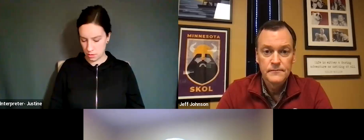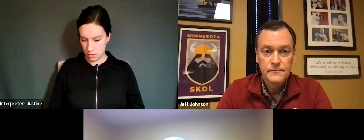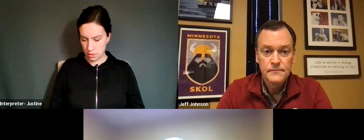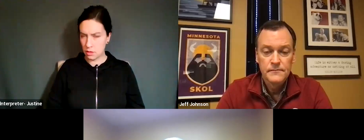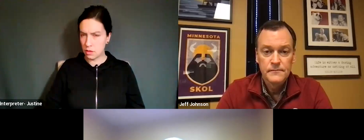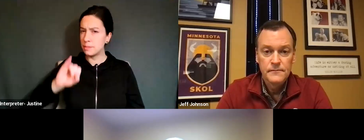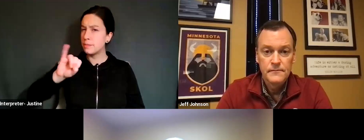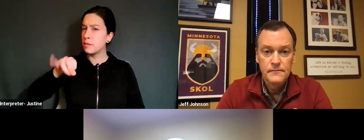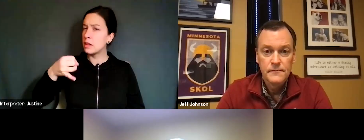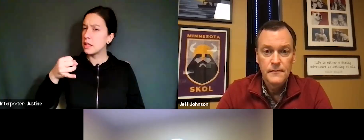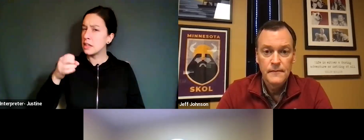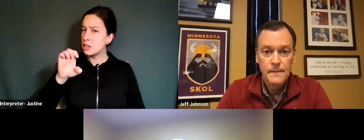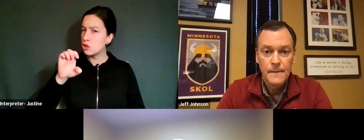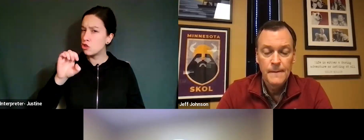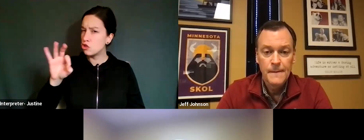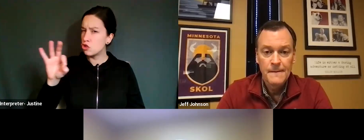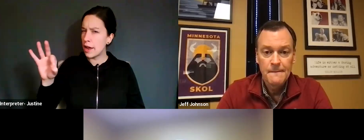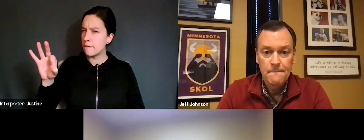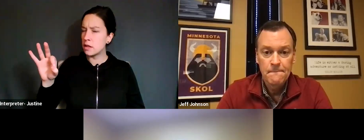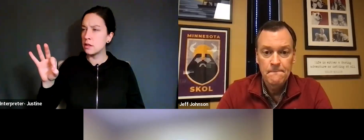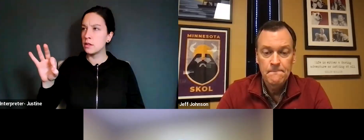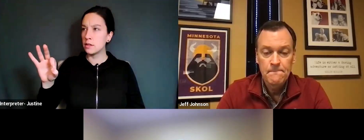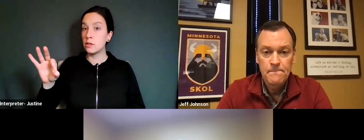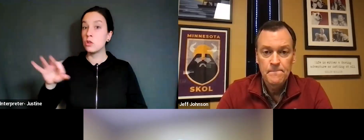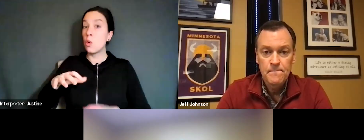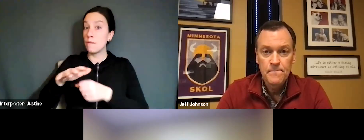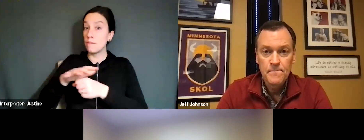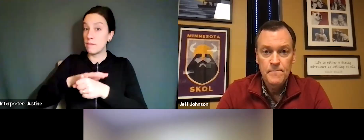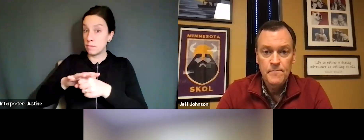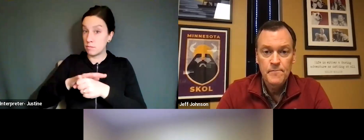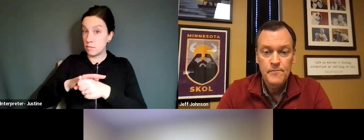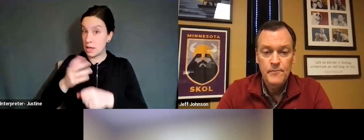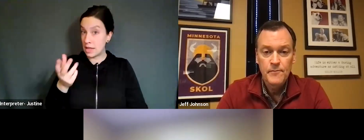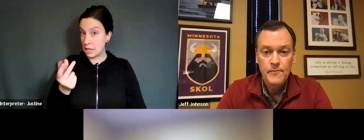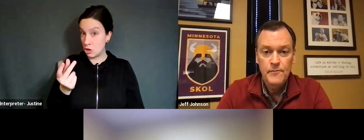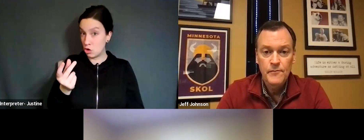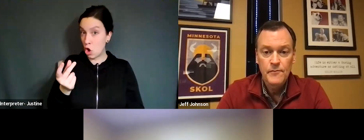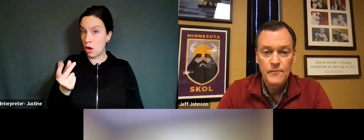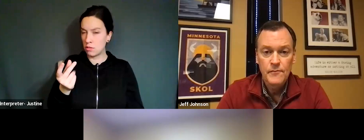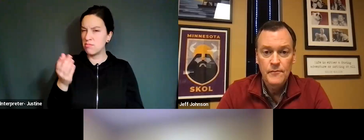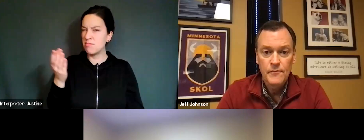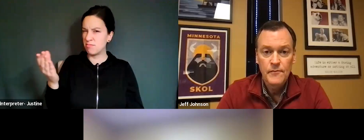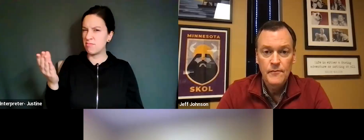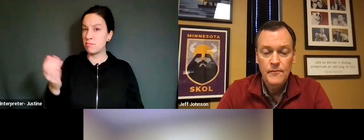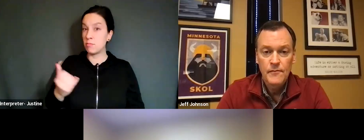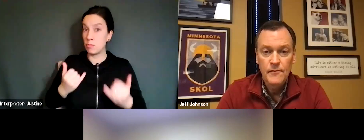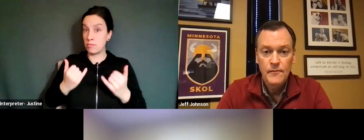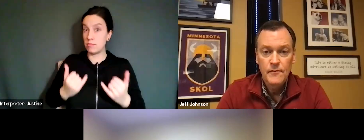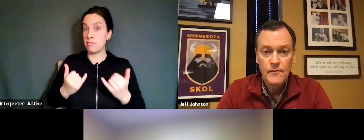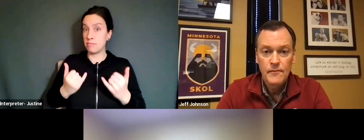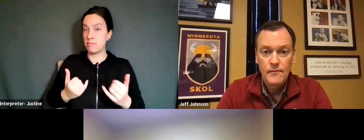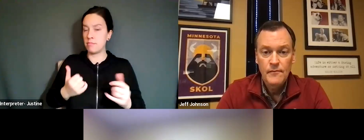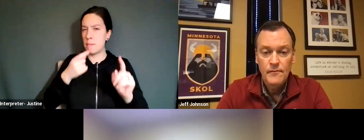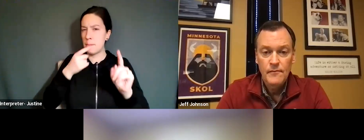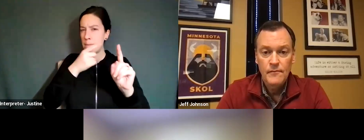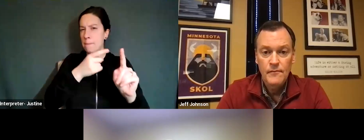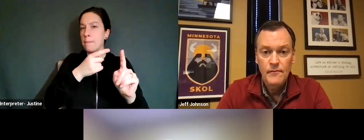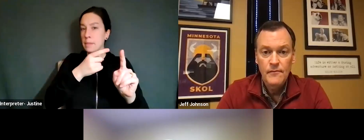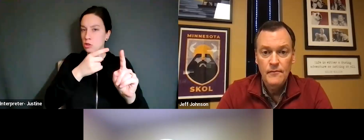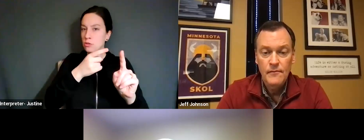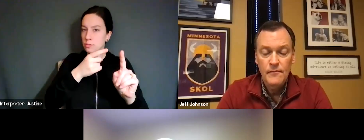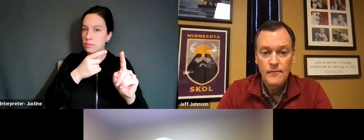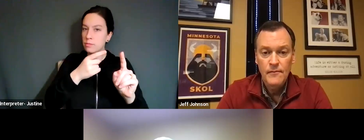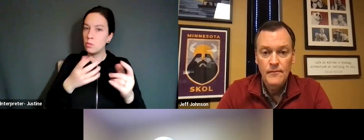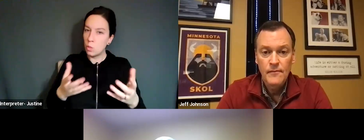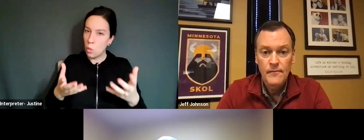Jeff, how about related to facility dogs for you, given our current mission of being dedicated to enhancing